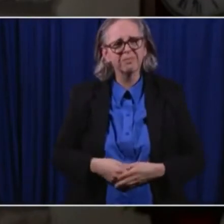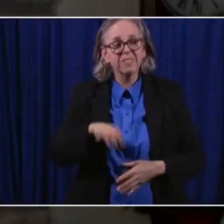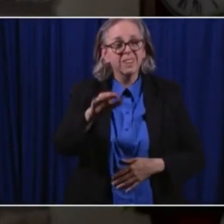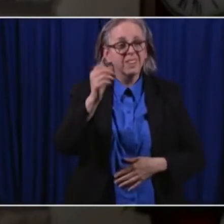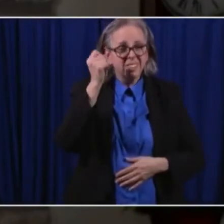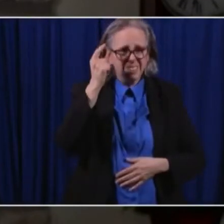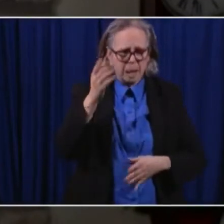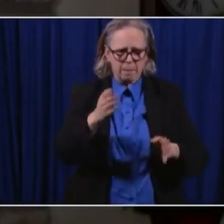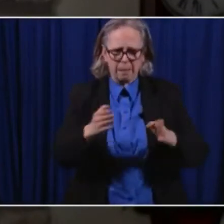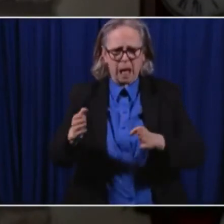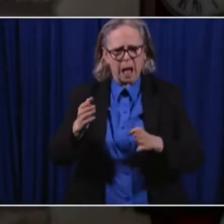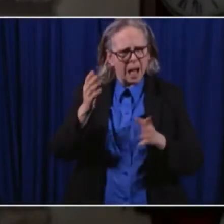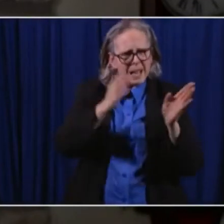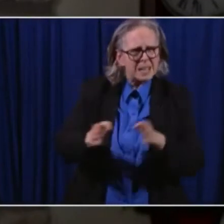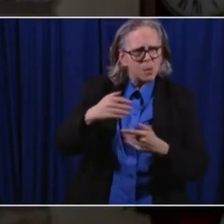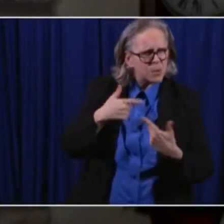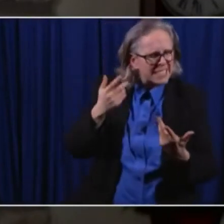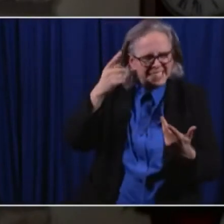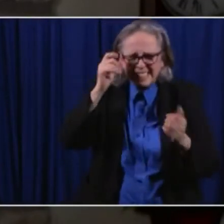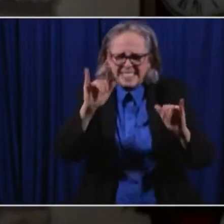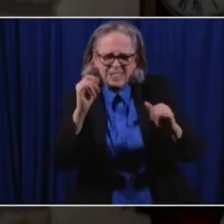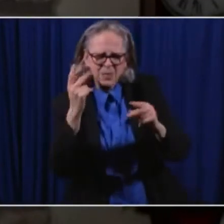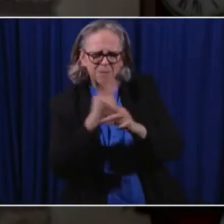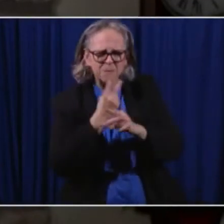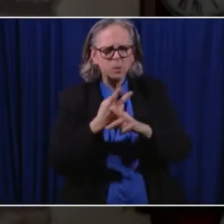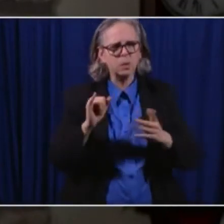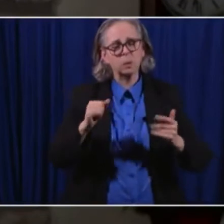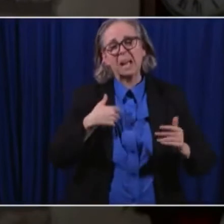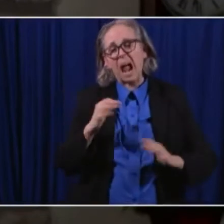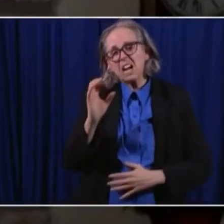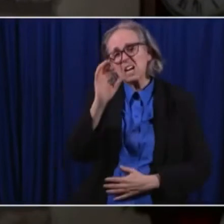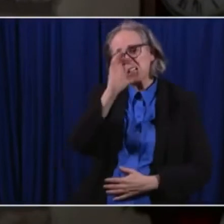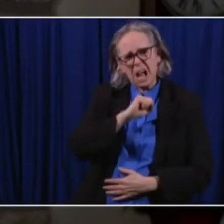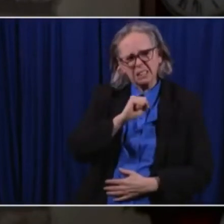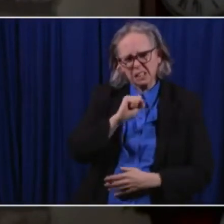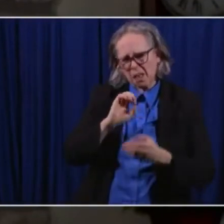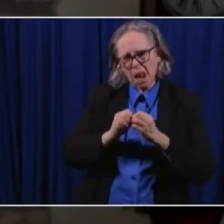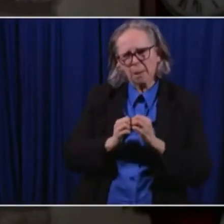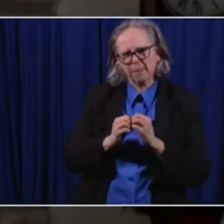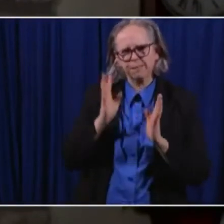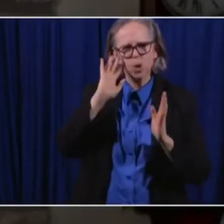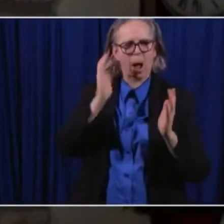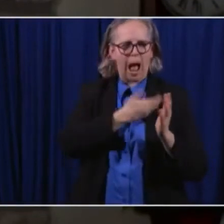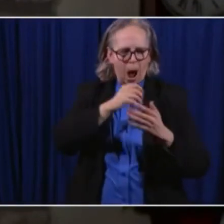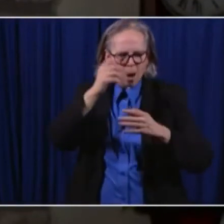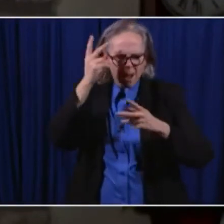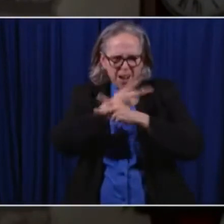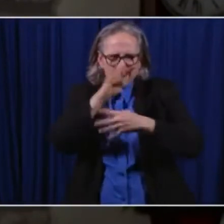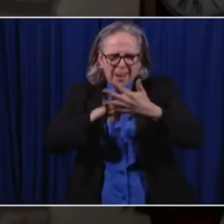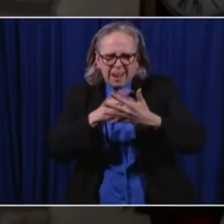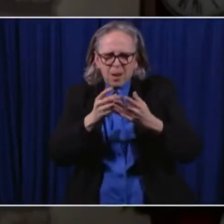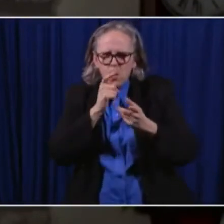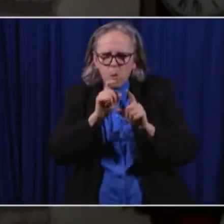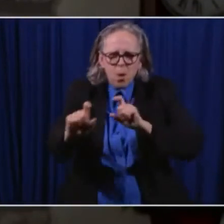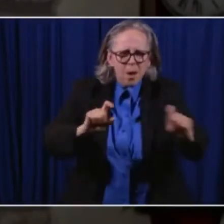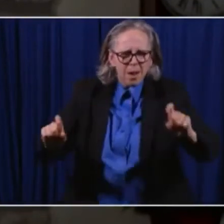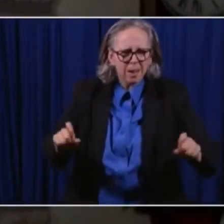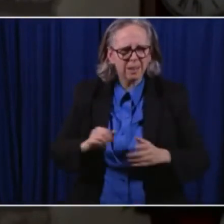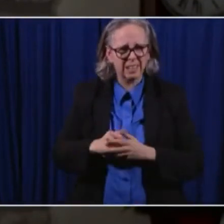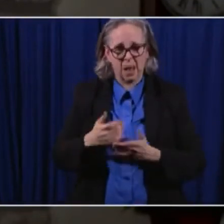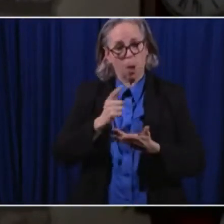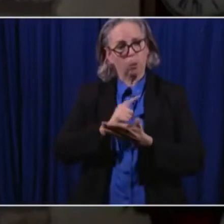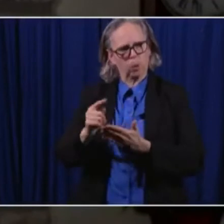our team is concerned, until we see those numbers the week before, we're really not going to know exactly what,